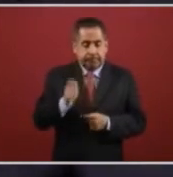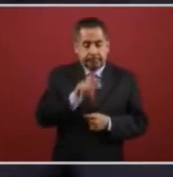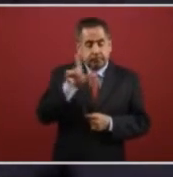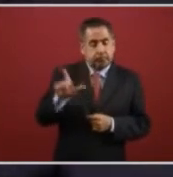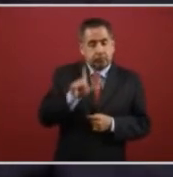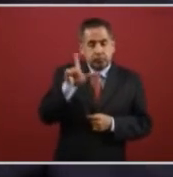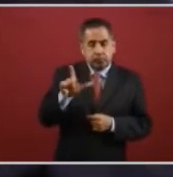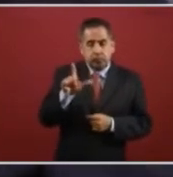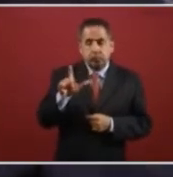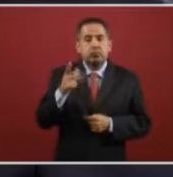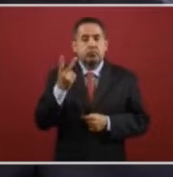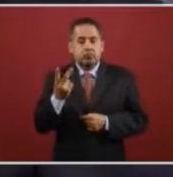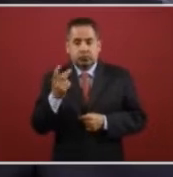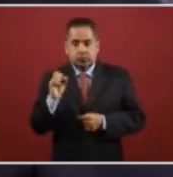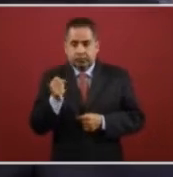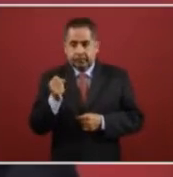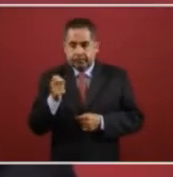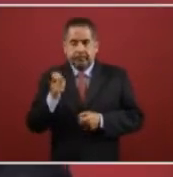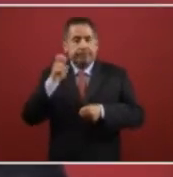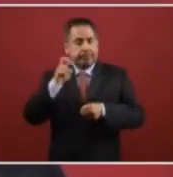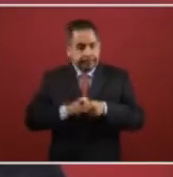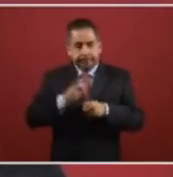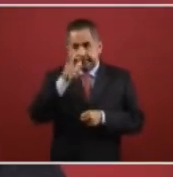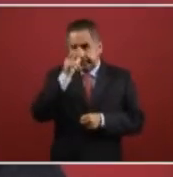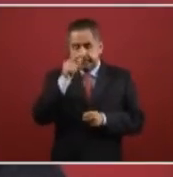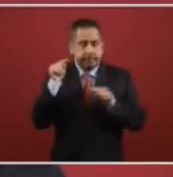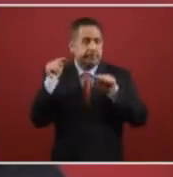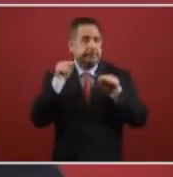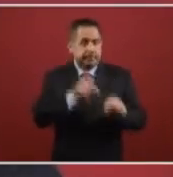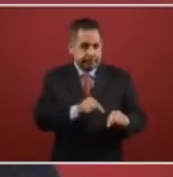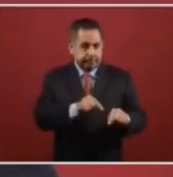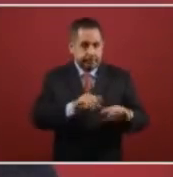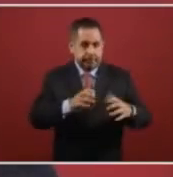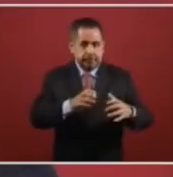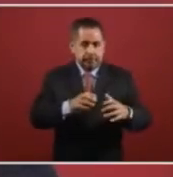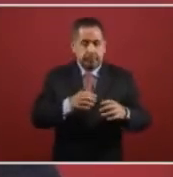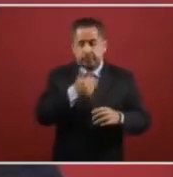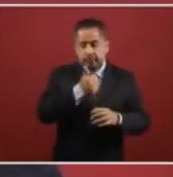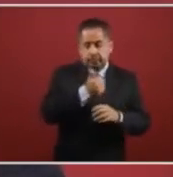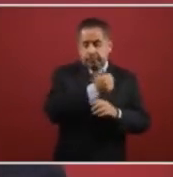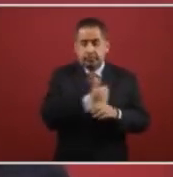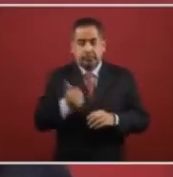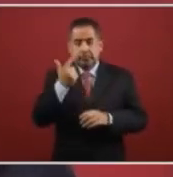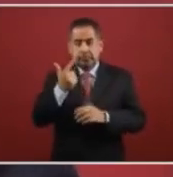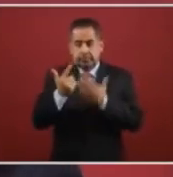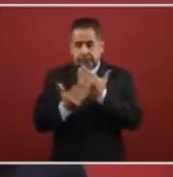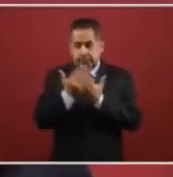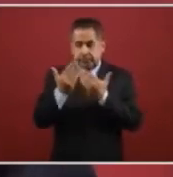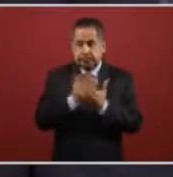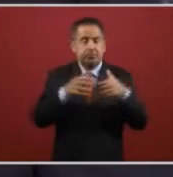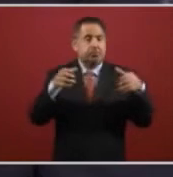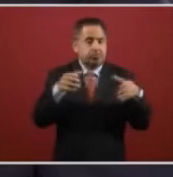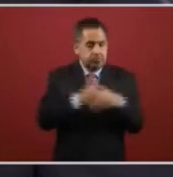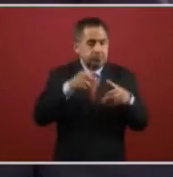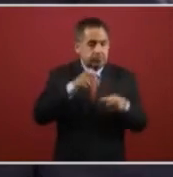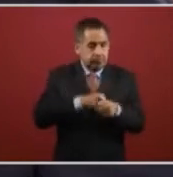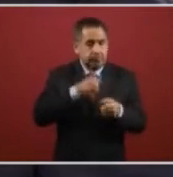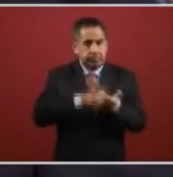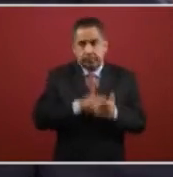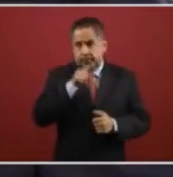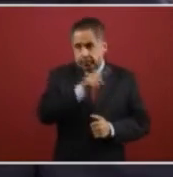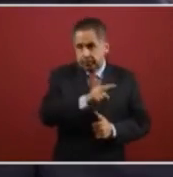security on Monday, 2nd of September, in Hermosillo, from 6 to 7 in the morning.